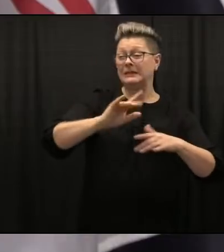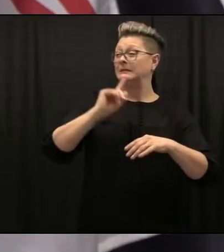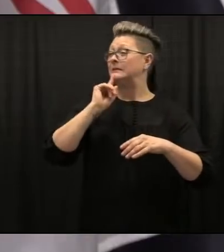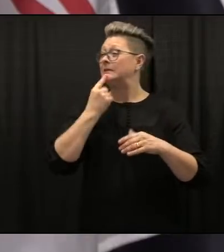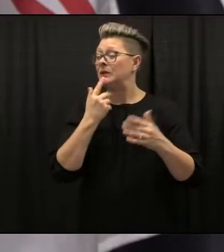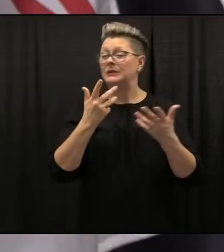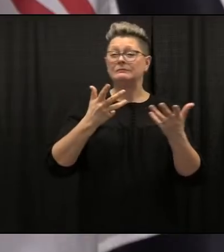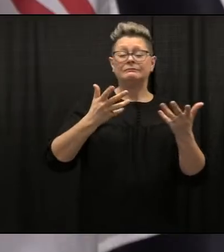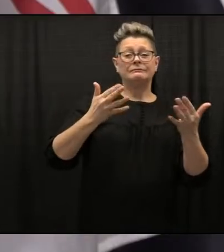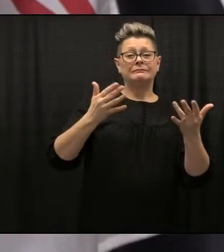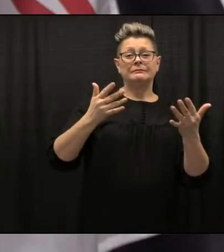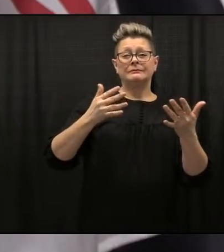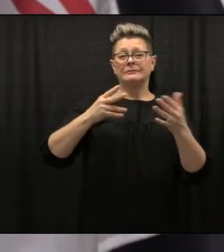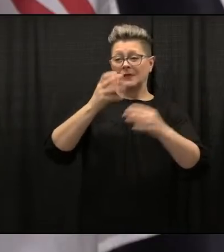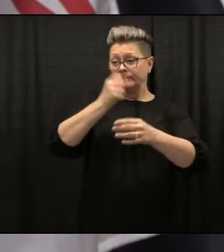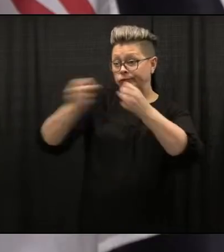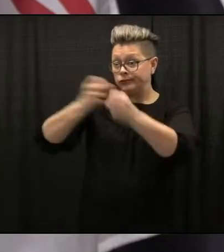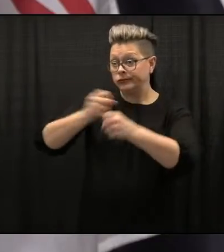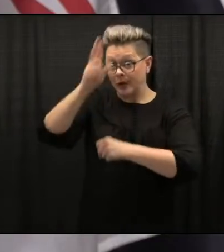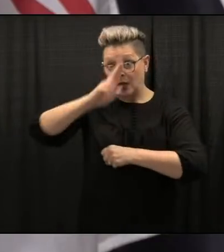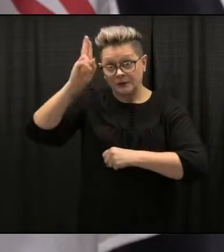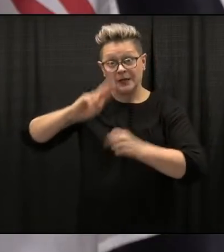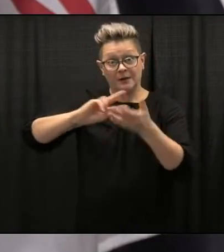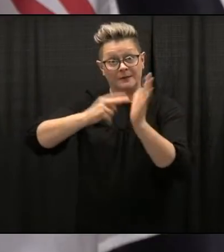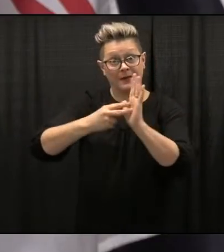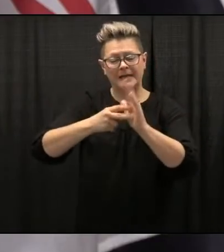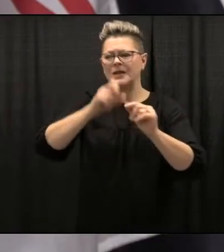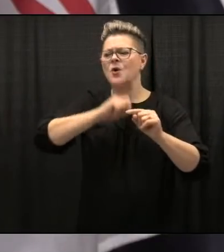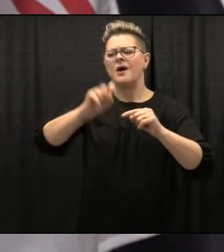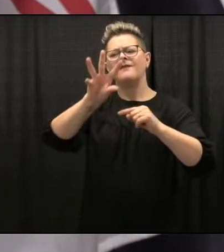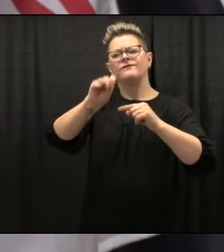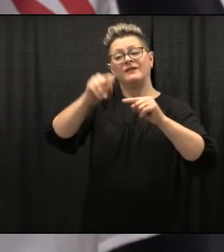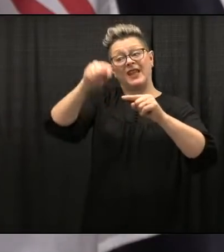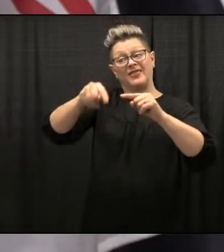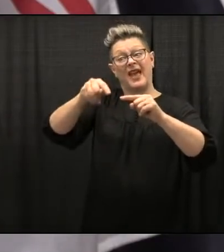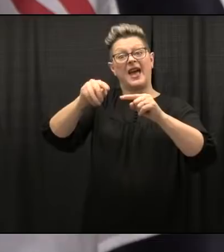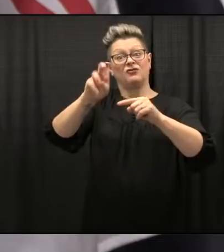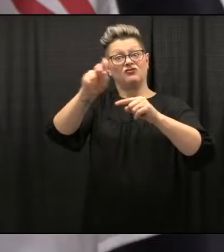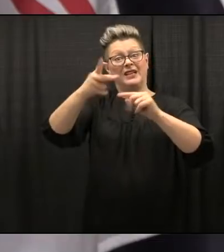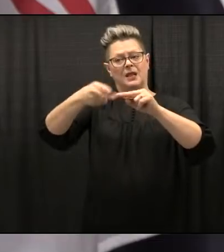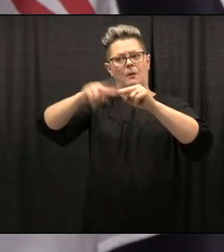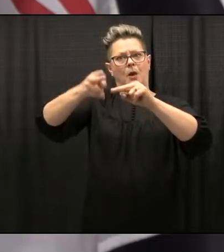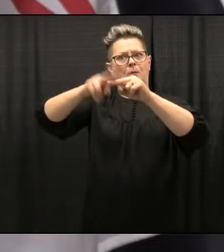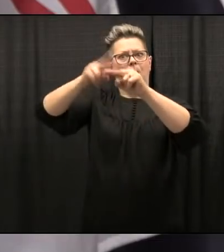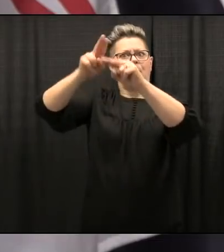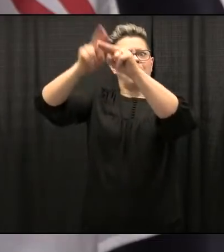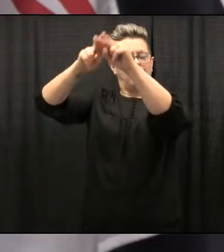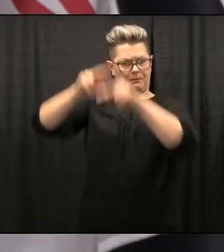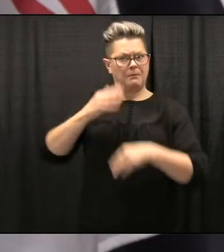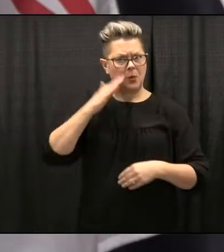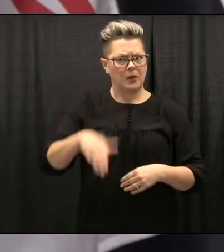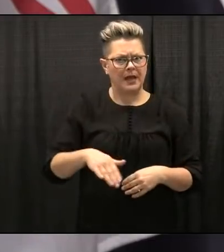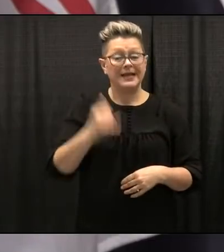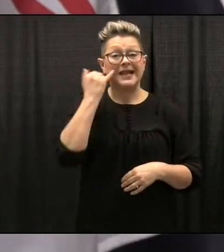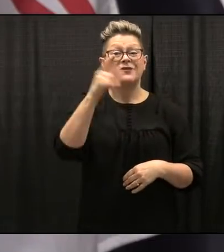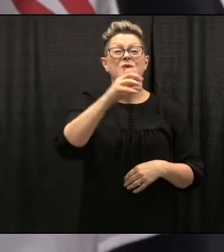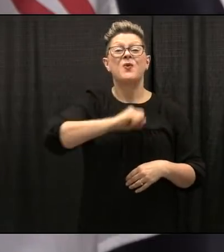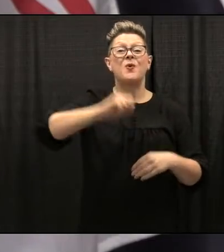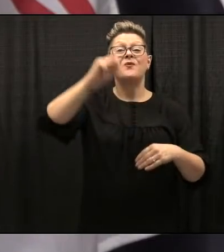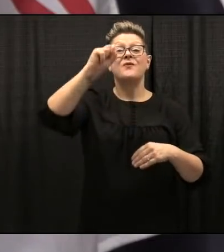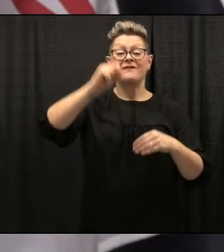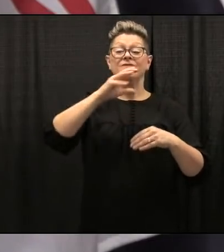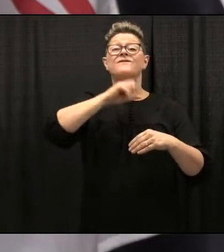age, with 50 being the age when that risk starts to climb. So if you are over 50, like